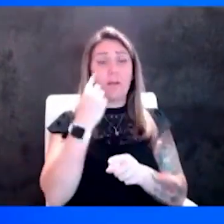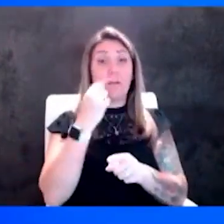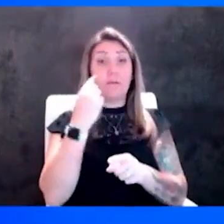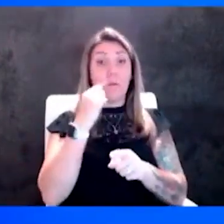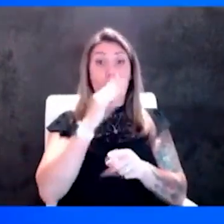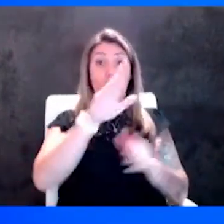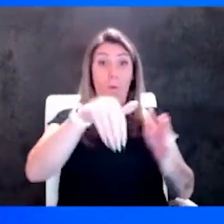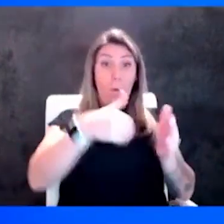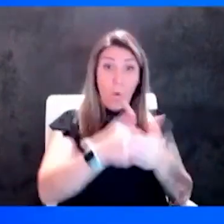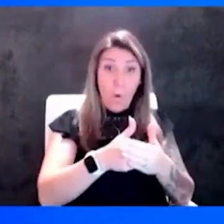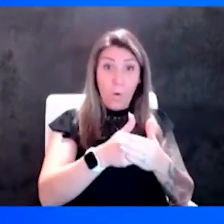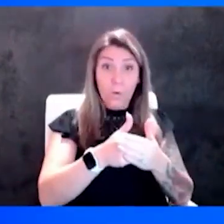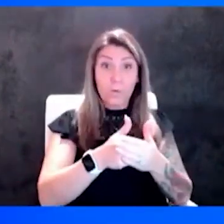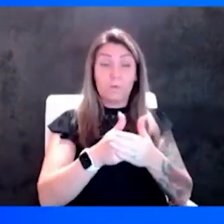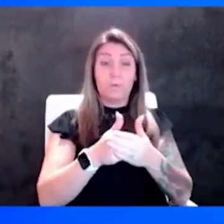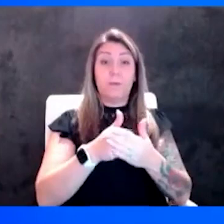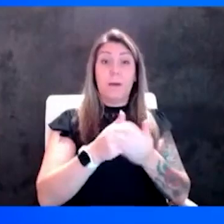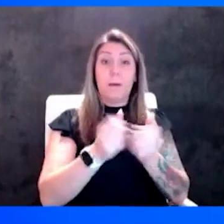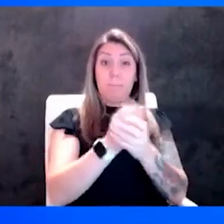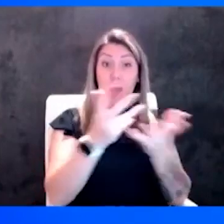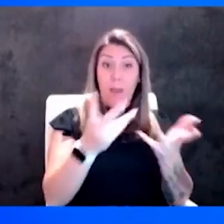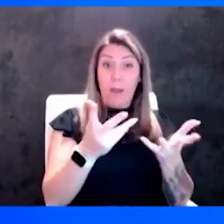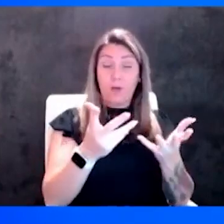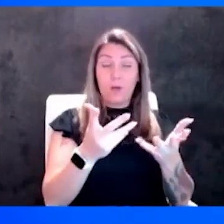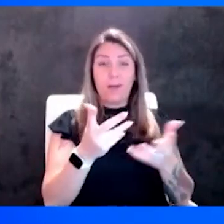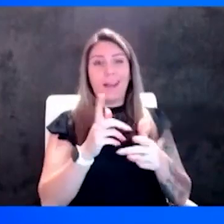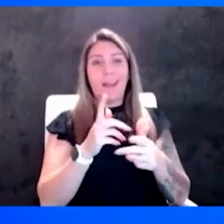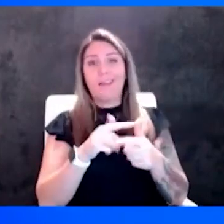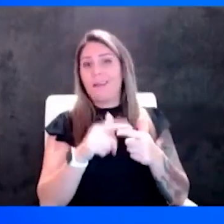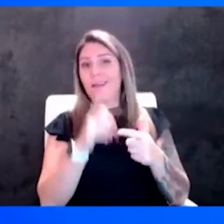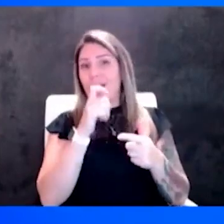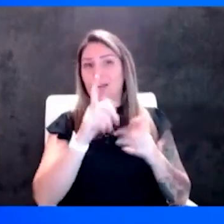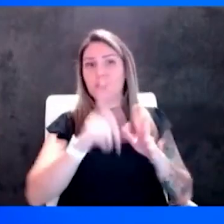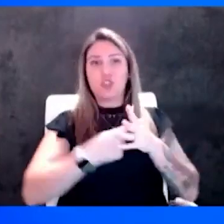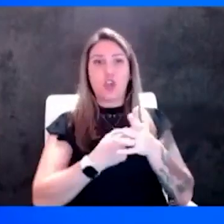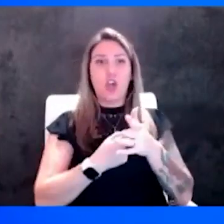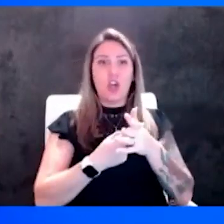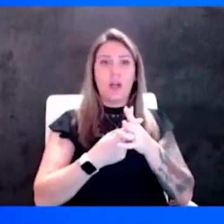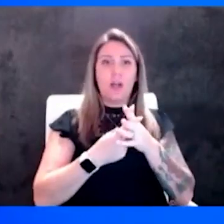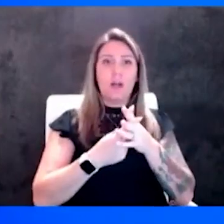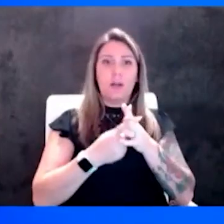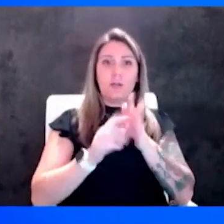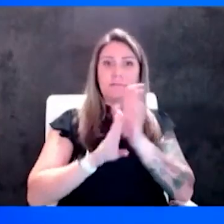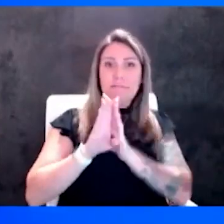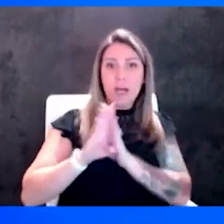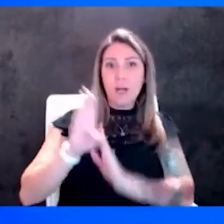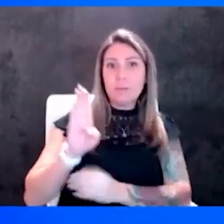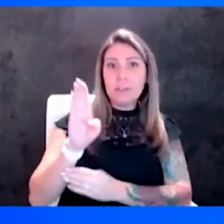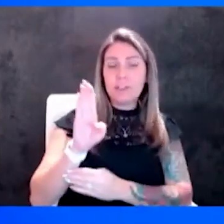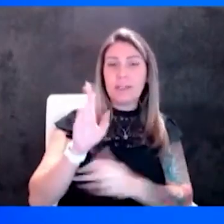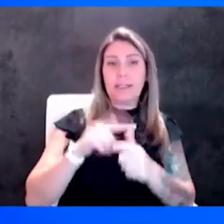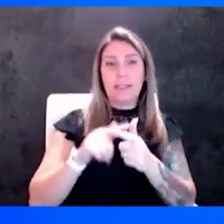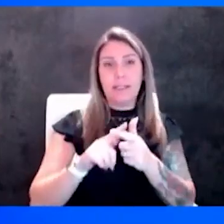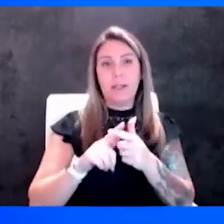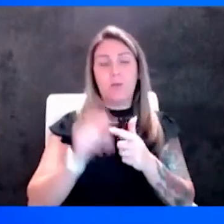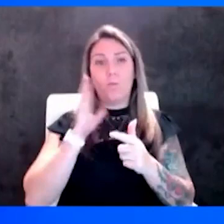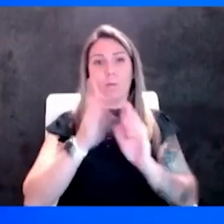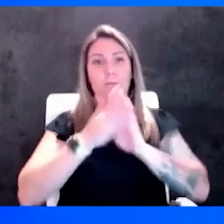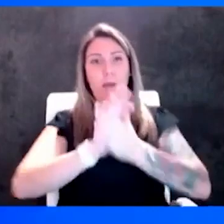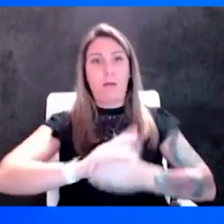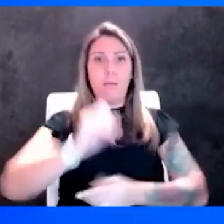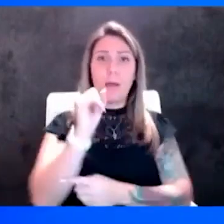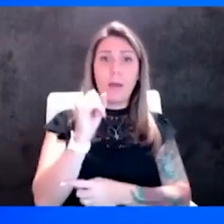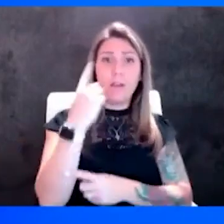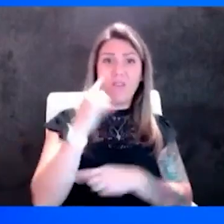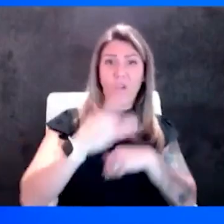effect and not start to generate bacteria that are resistant to the antibiotics we do have available for us to use